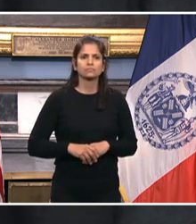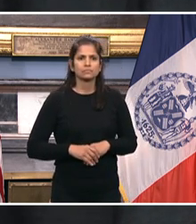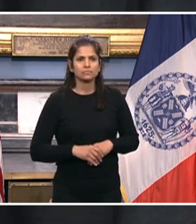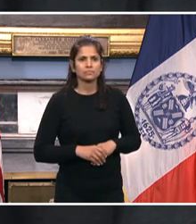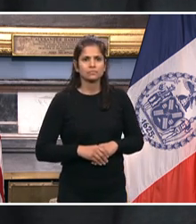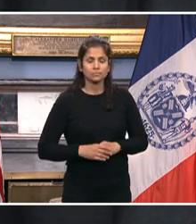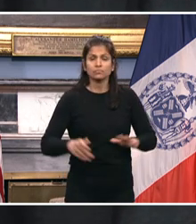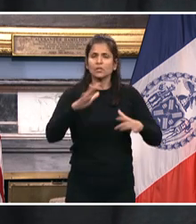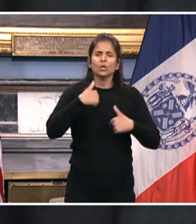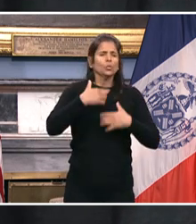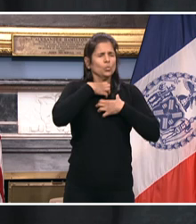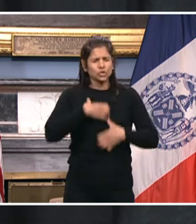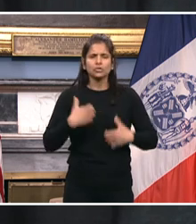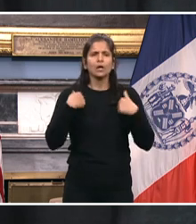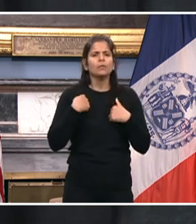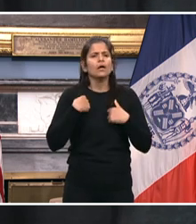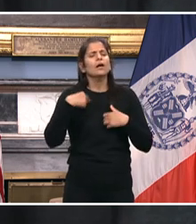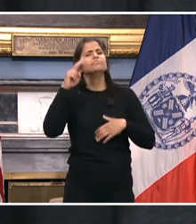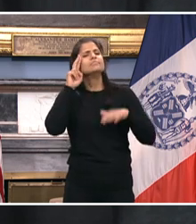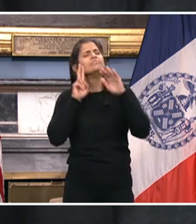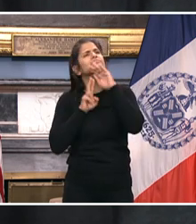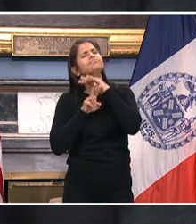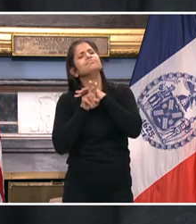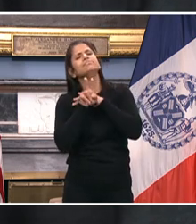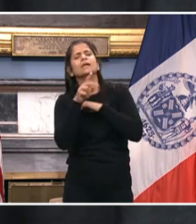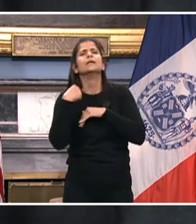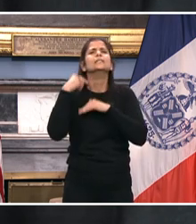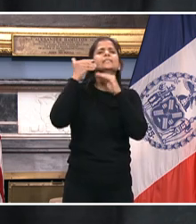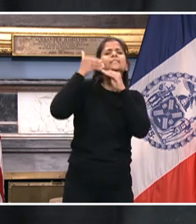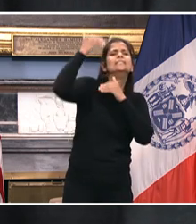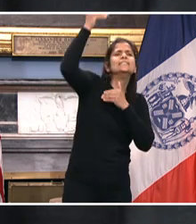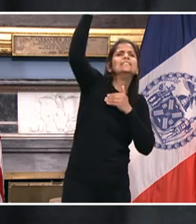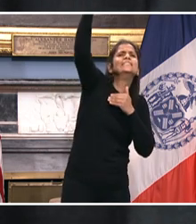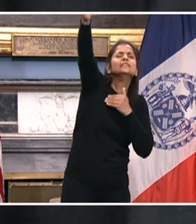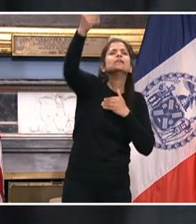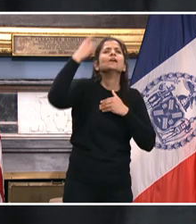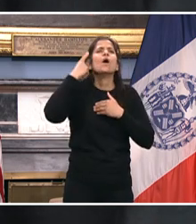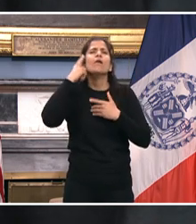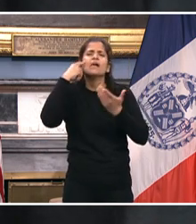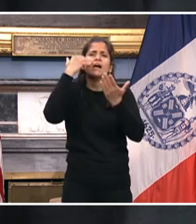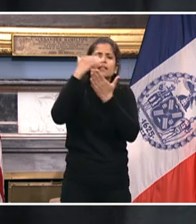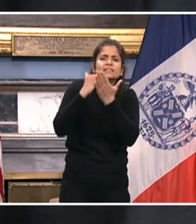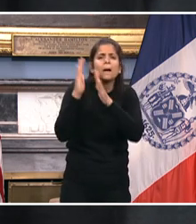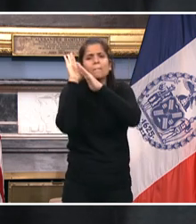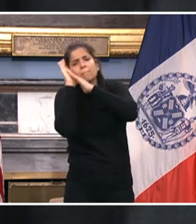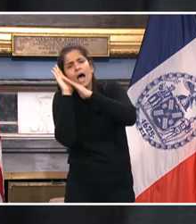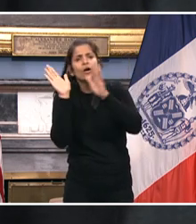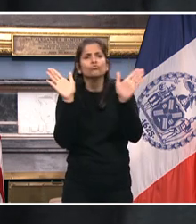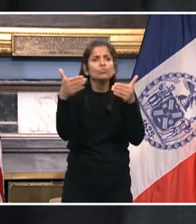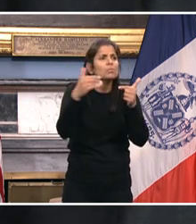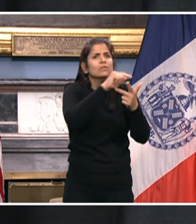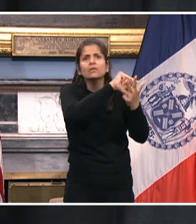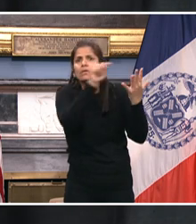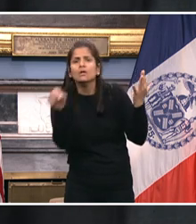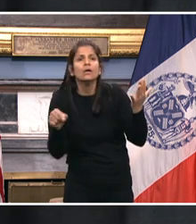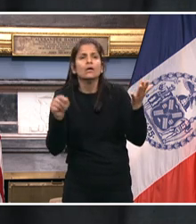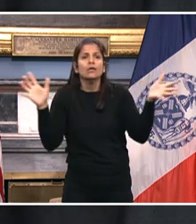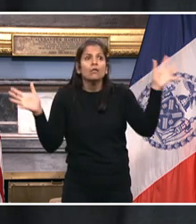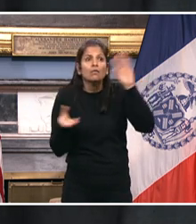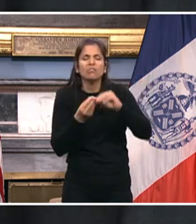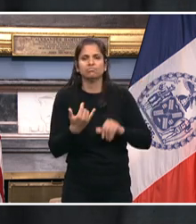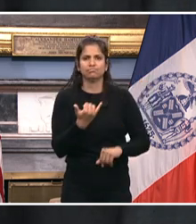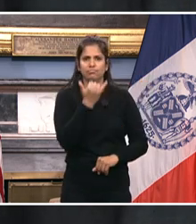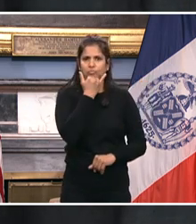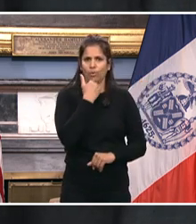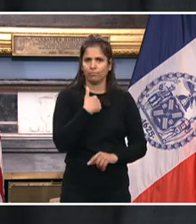Katie, were 100% clear. I gave this order to the team. We were planning for the worst case scenario. I did not want to have a single day where a New